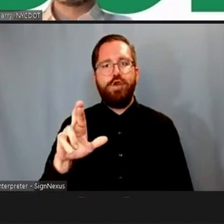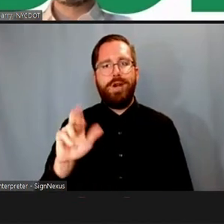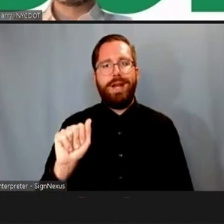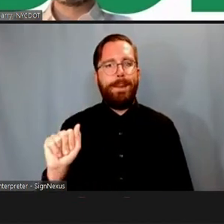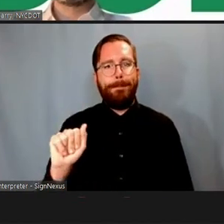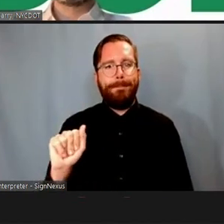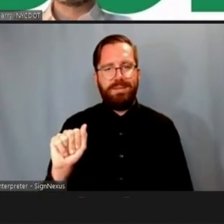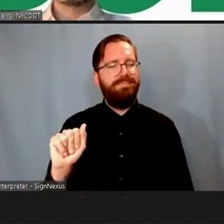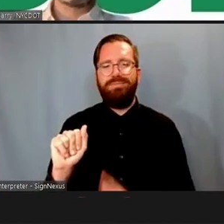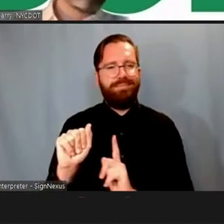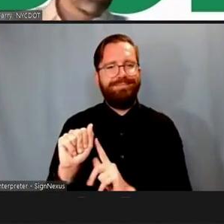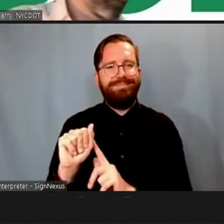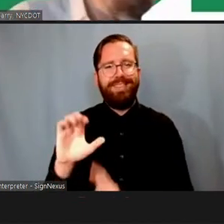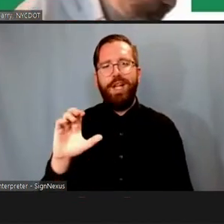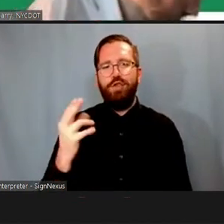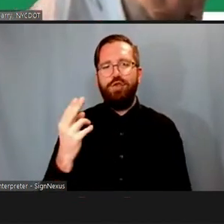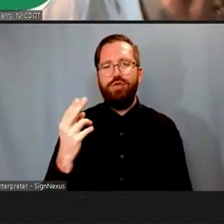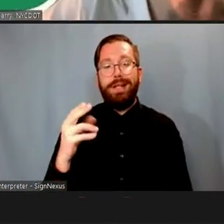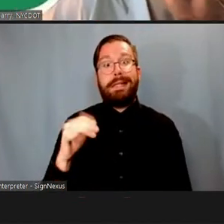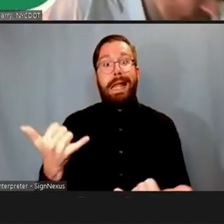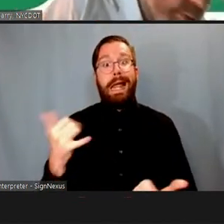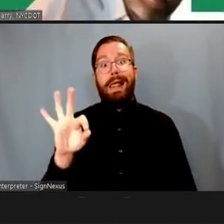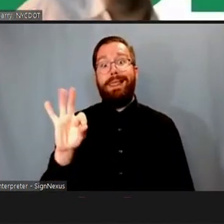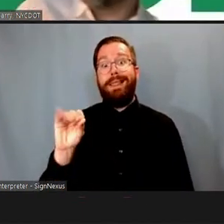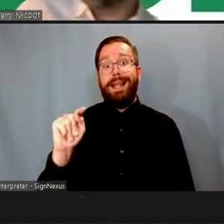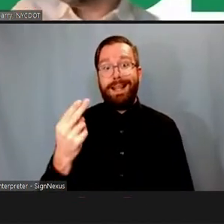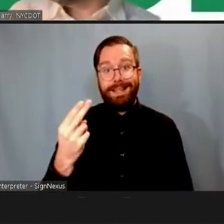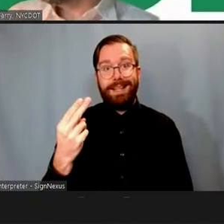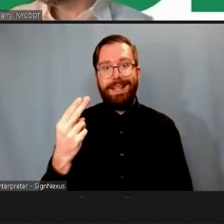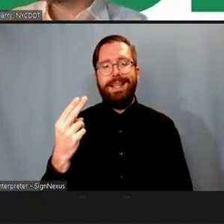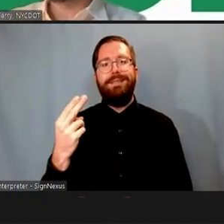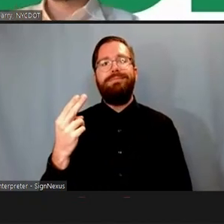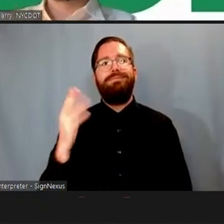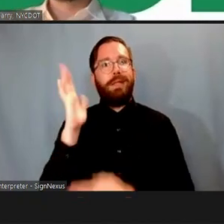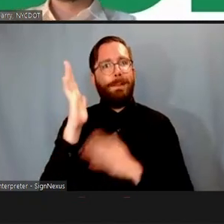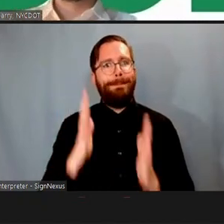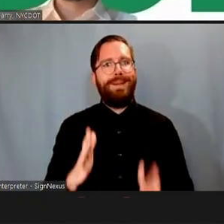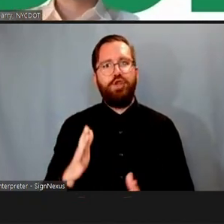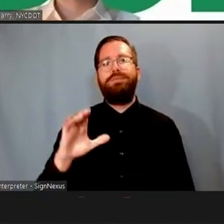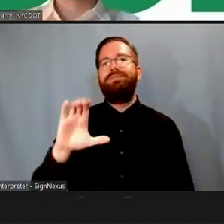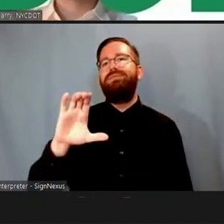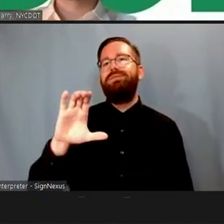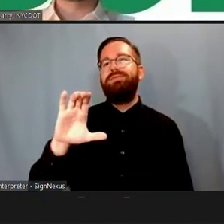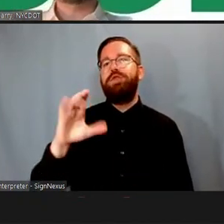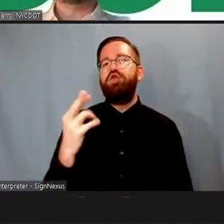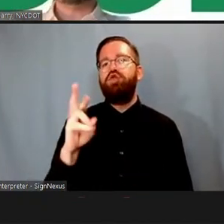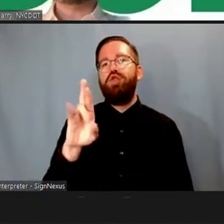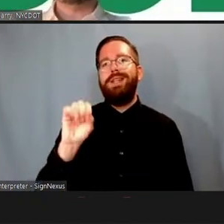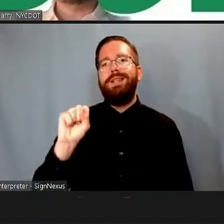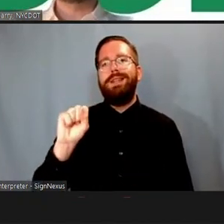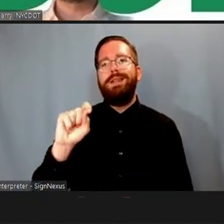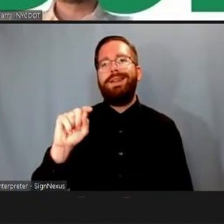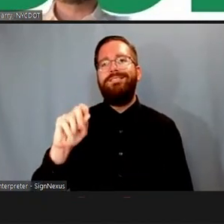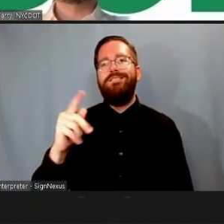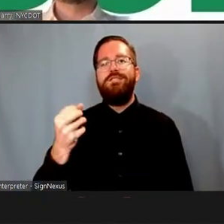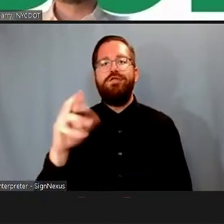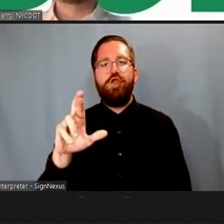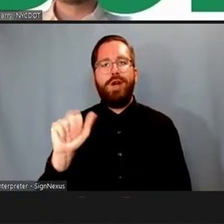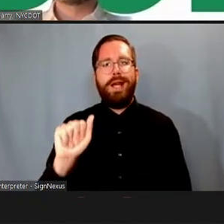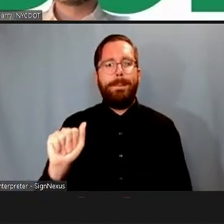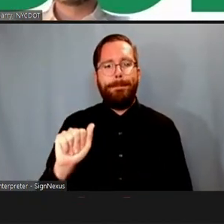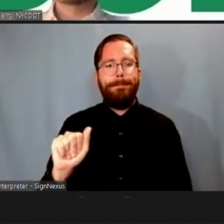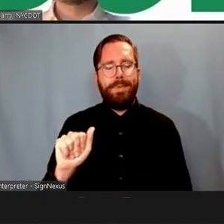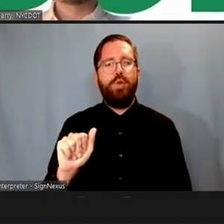our next speaker the 90th to sign up is christopher amplo followed by armand preet